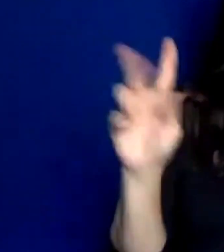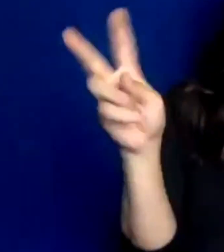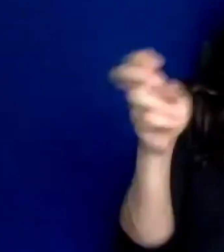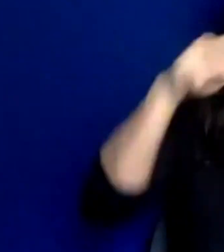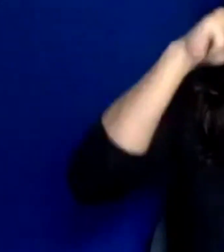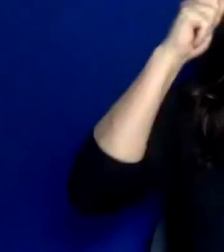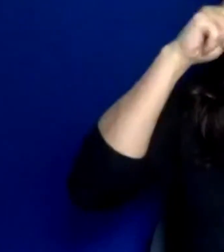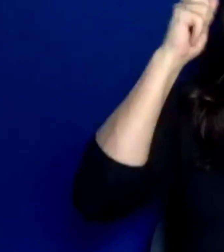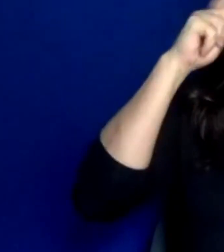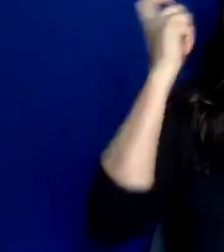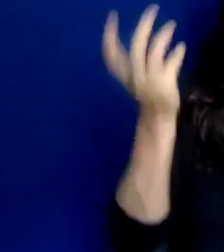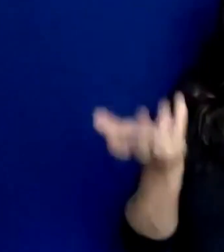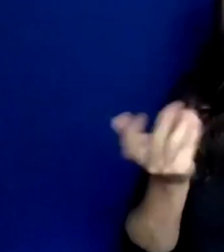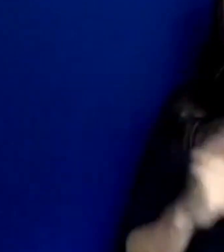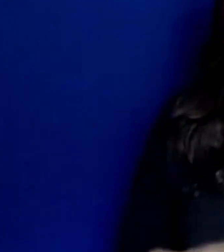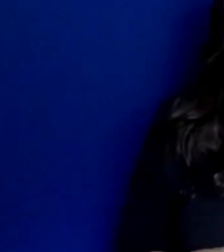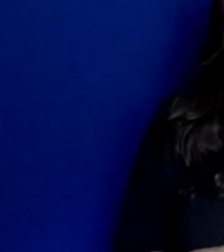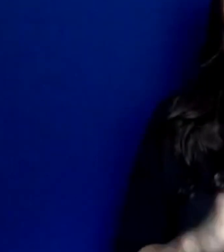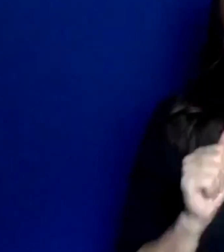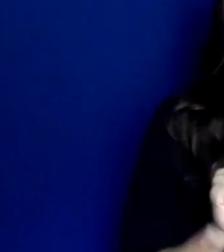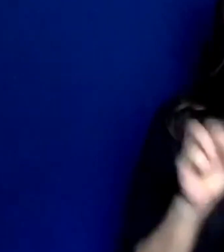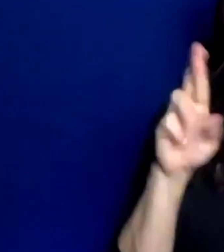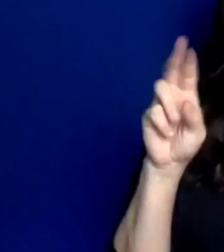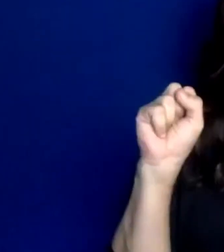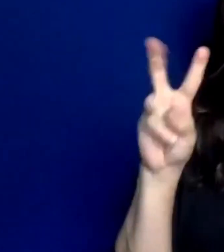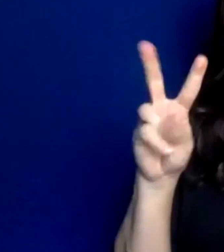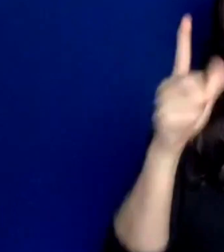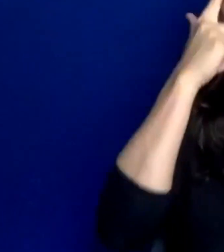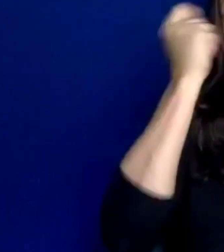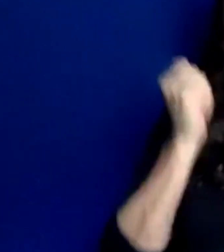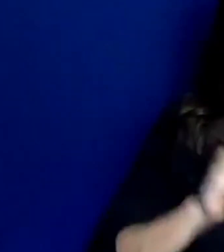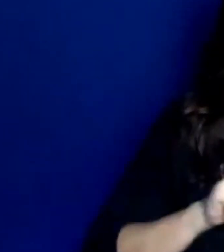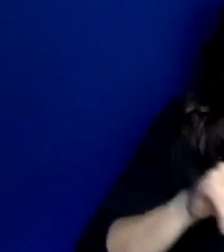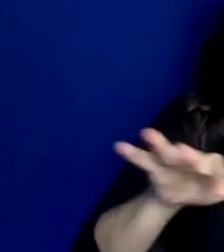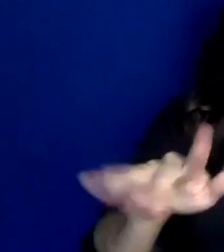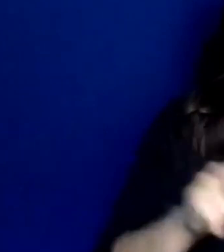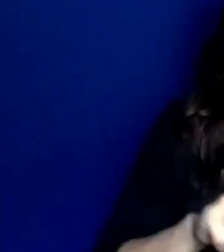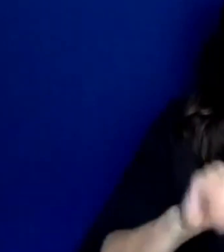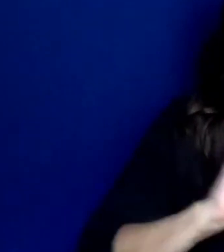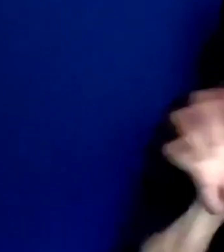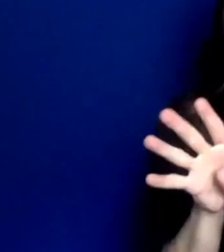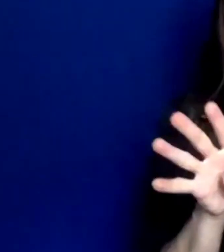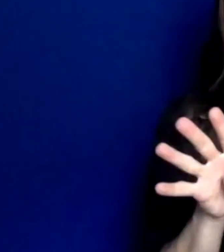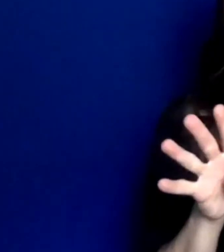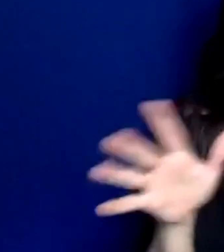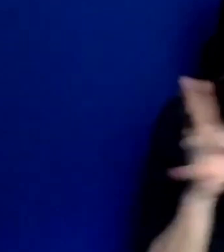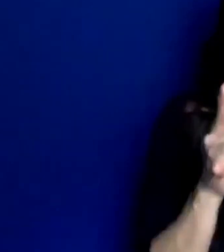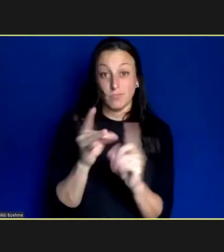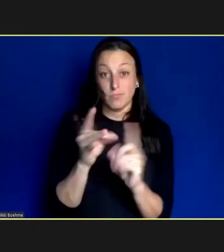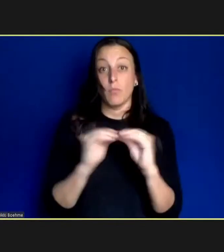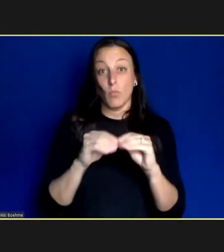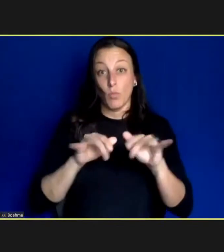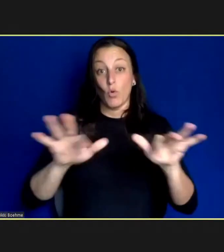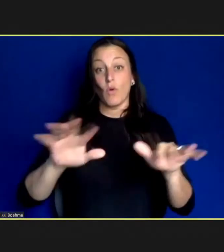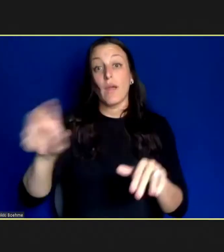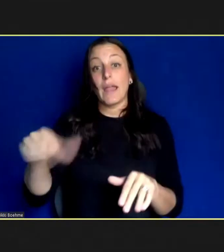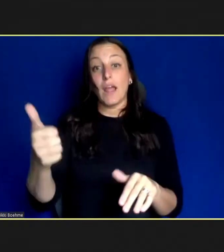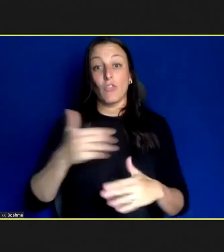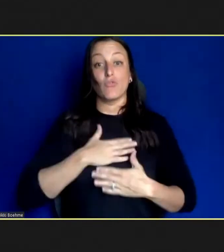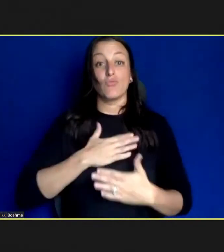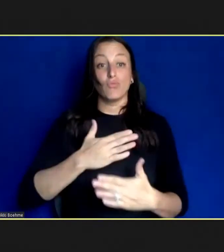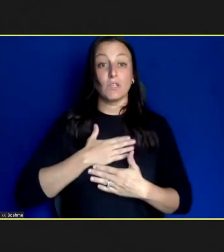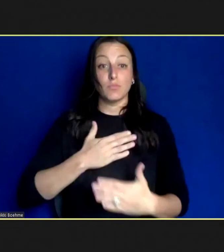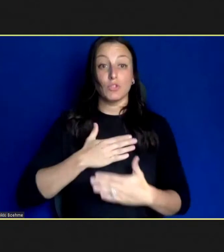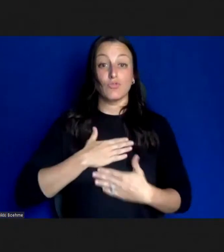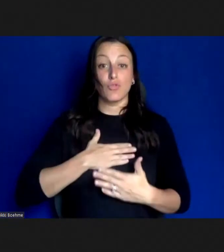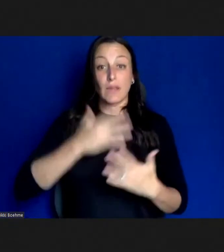And so with RSV going up and with these COVID cases and other respiratory illnesses, there are more children